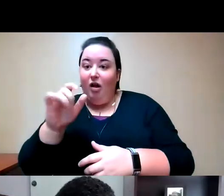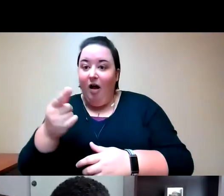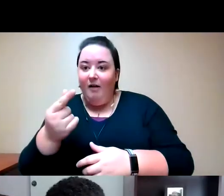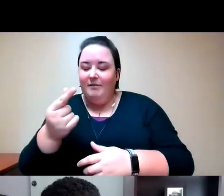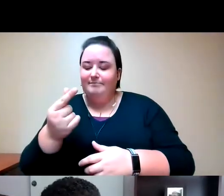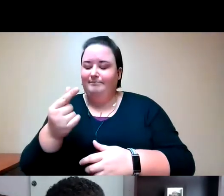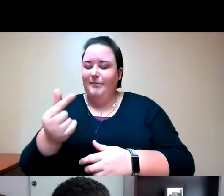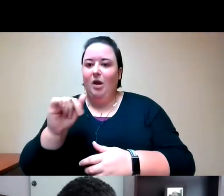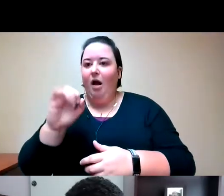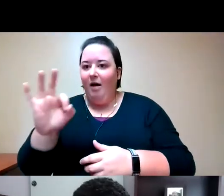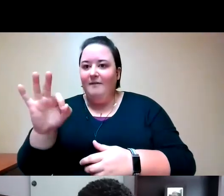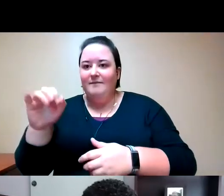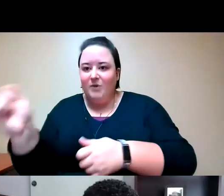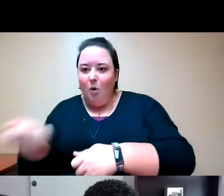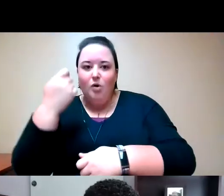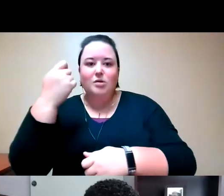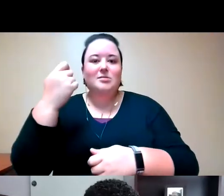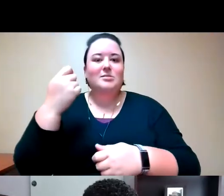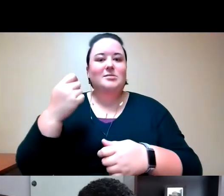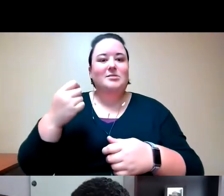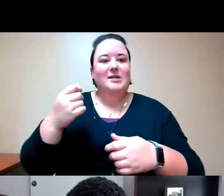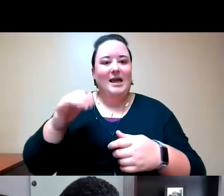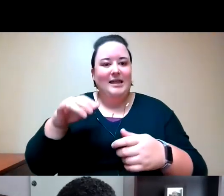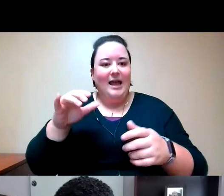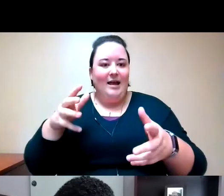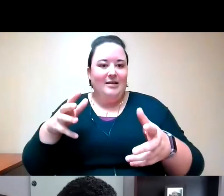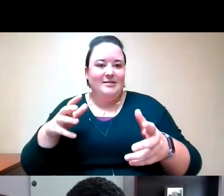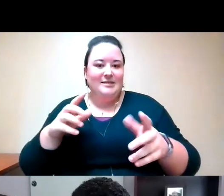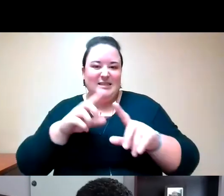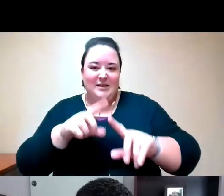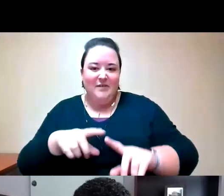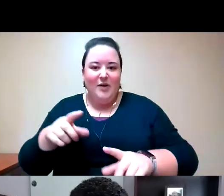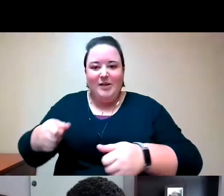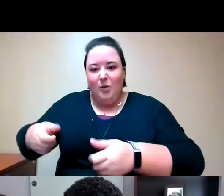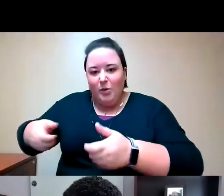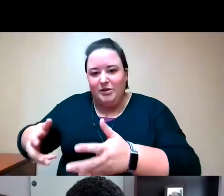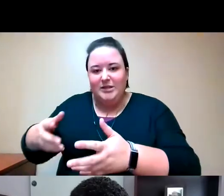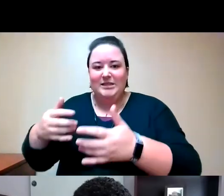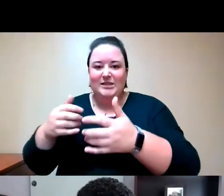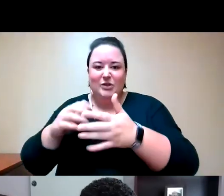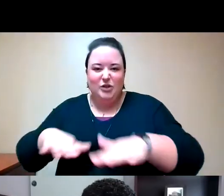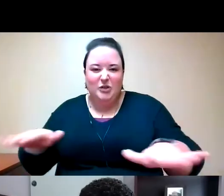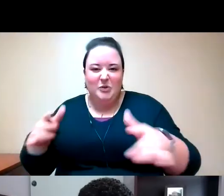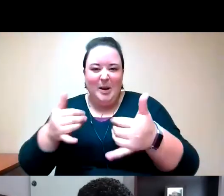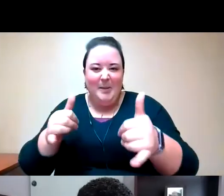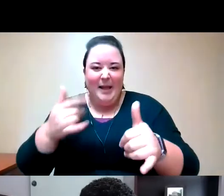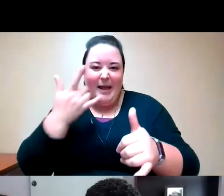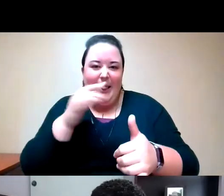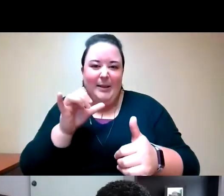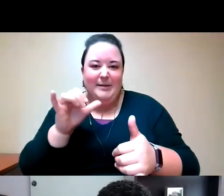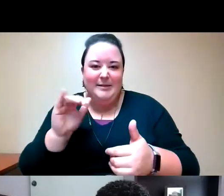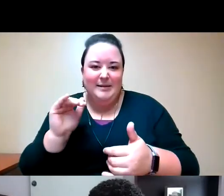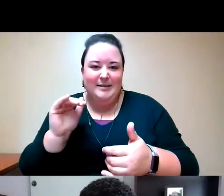of the adaptive golf carts that allows you to then play as well. And then there's some children that are playing what looks like a little, game of sort of